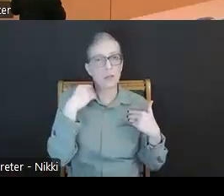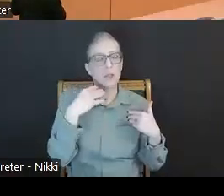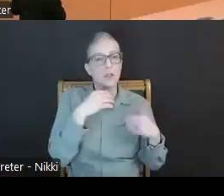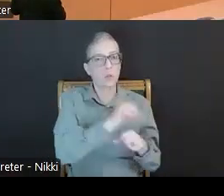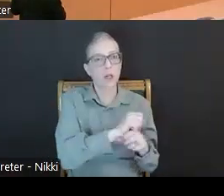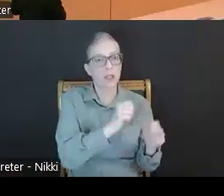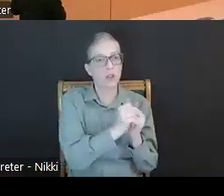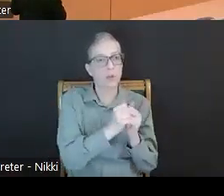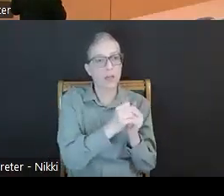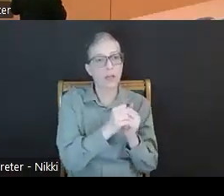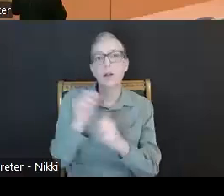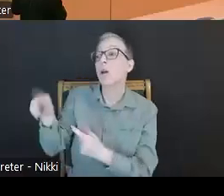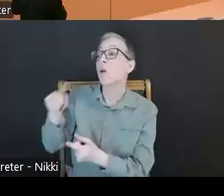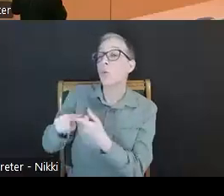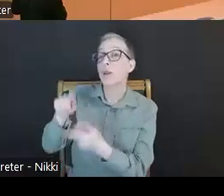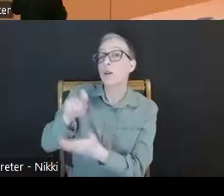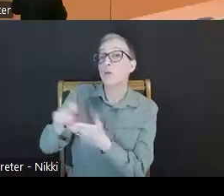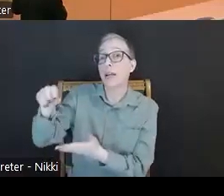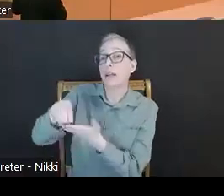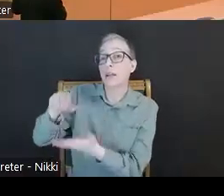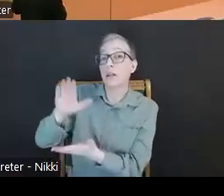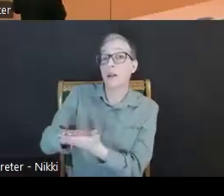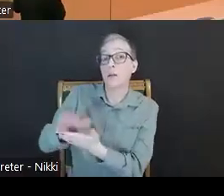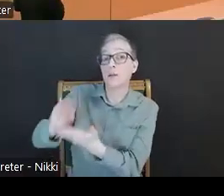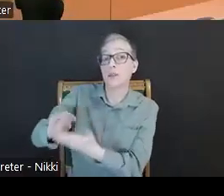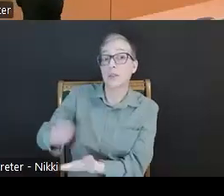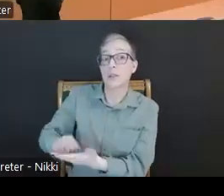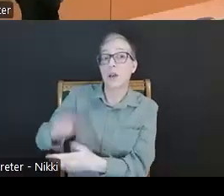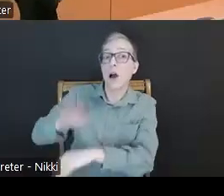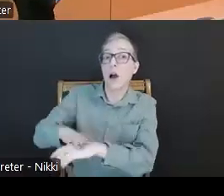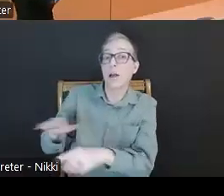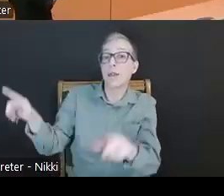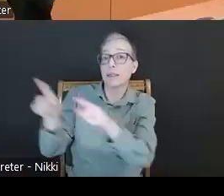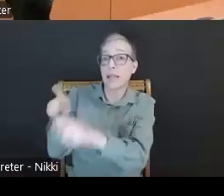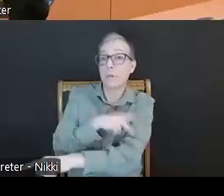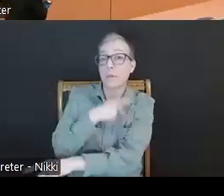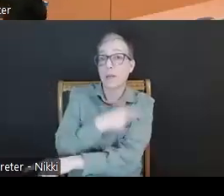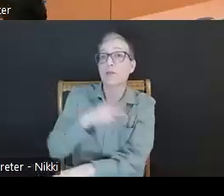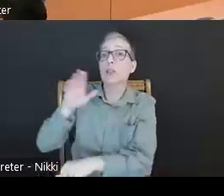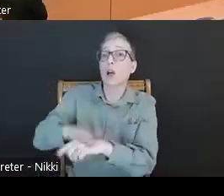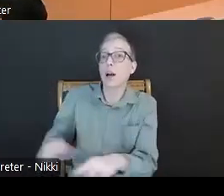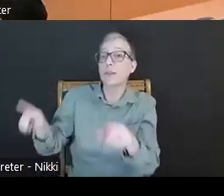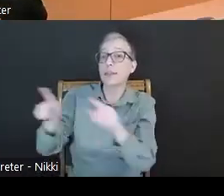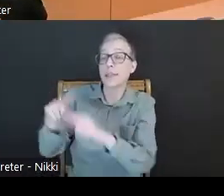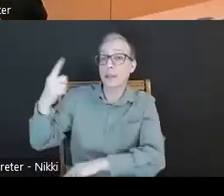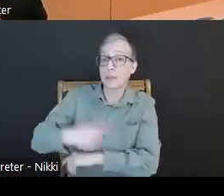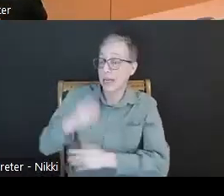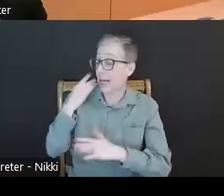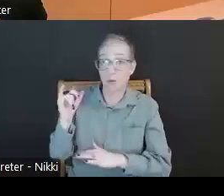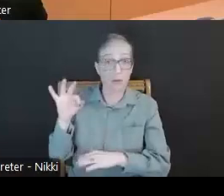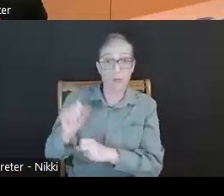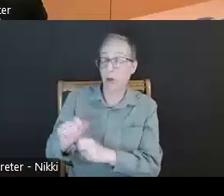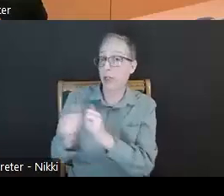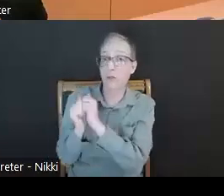same patient on the same day. I don't know if they're working together. Okay. So I guess the question is about the mechanism of how that works,